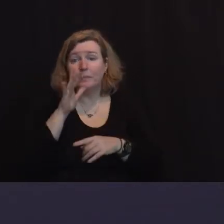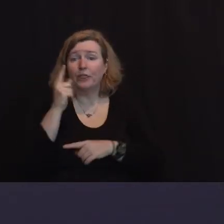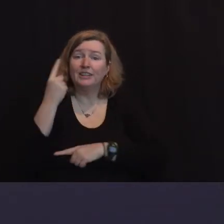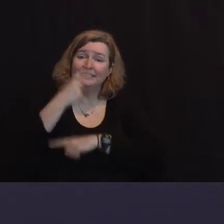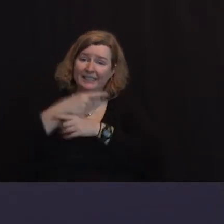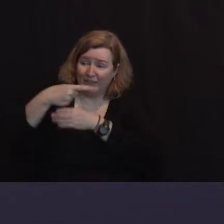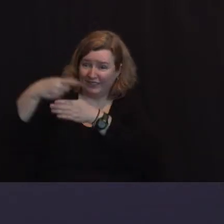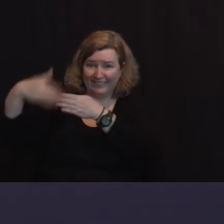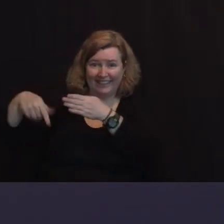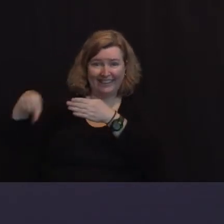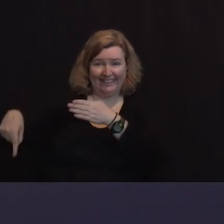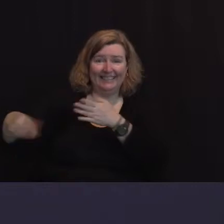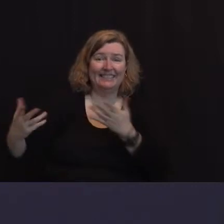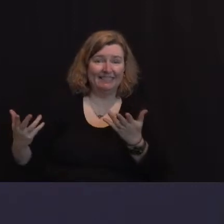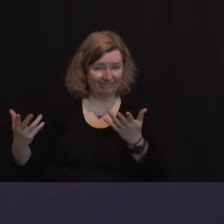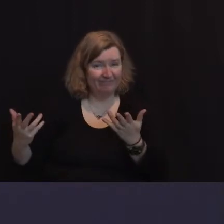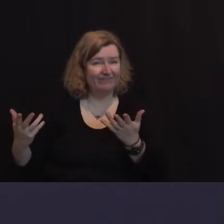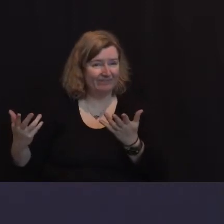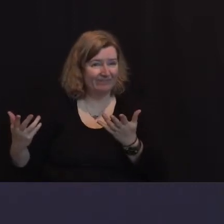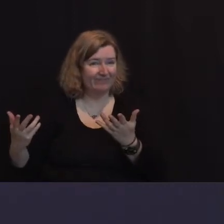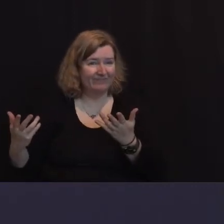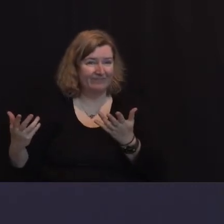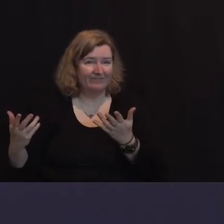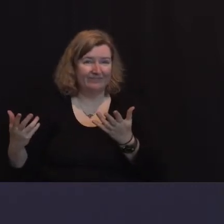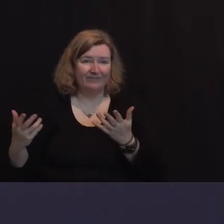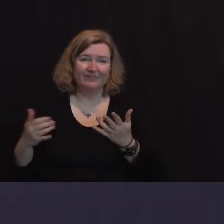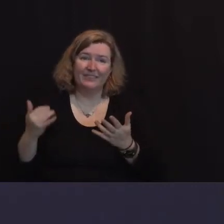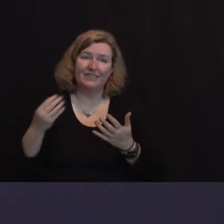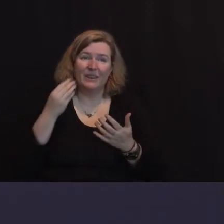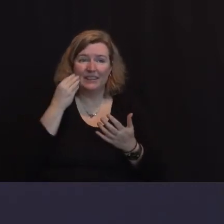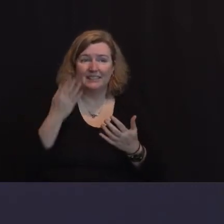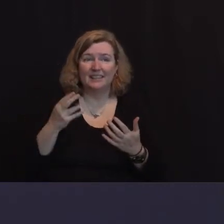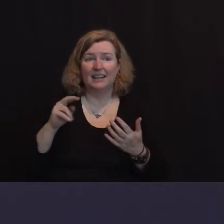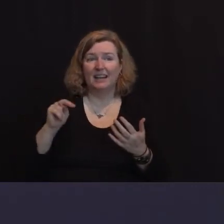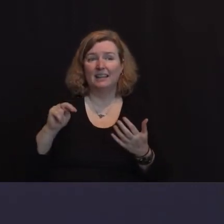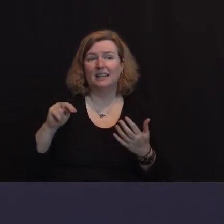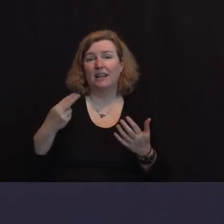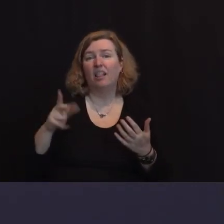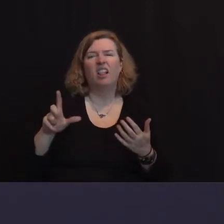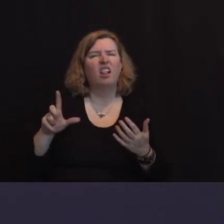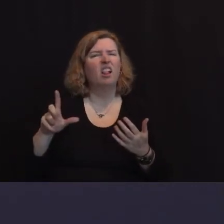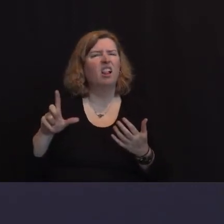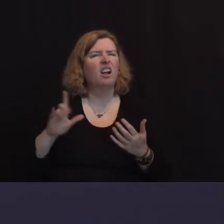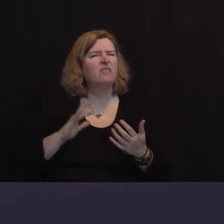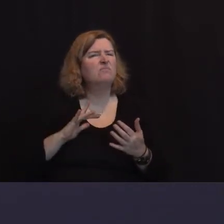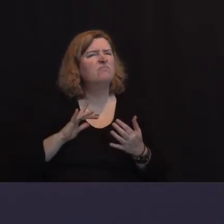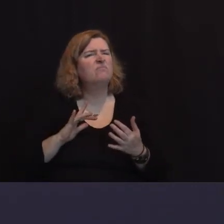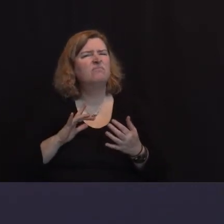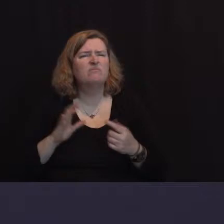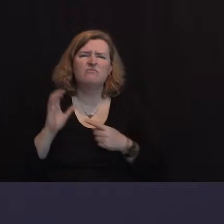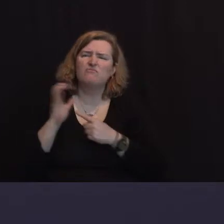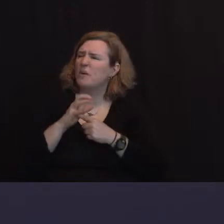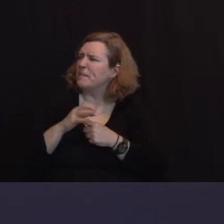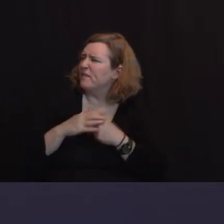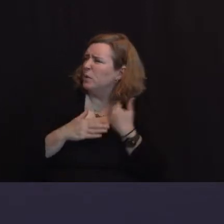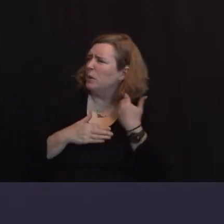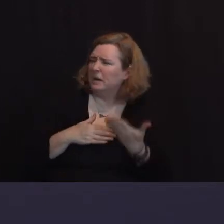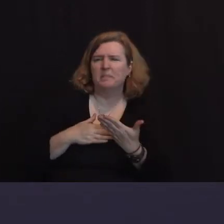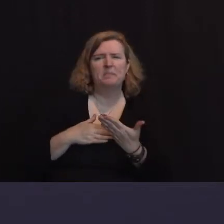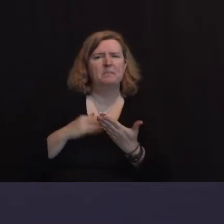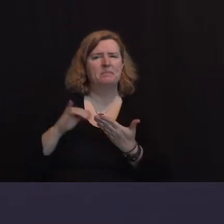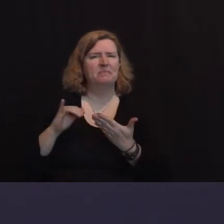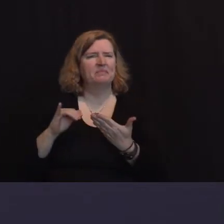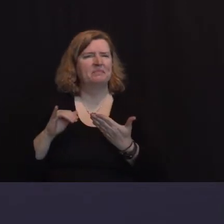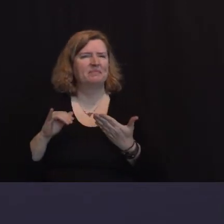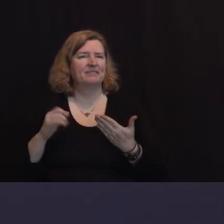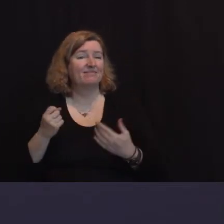to your remarks, Governor, the NHL has made a phenomenal pick. What a lot of people may not know is Director Maples plays on the